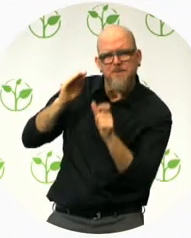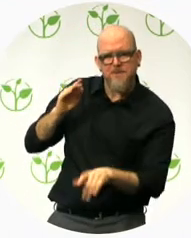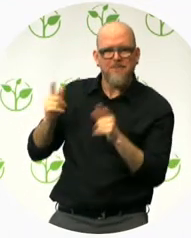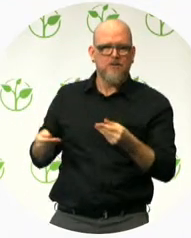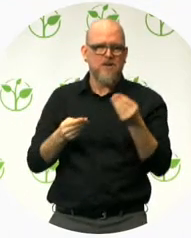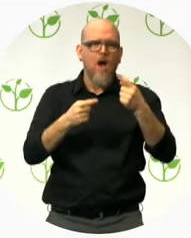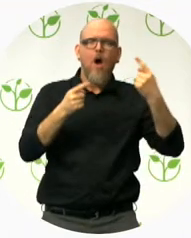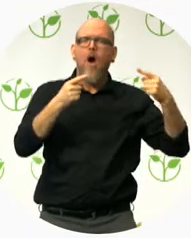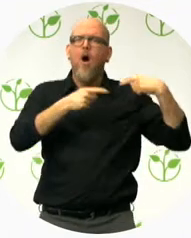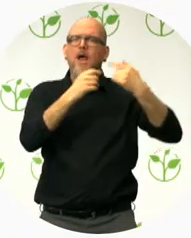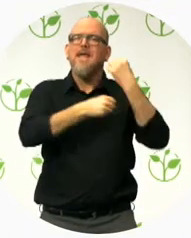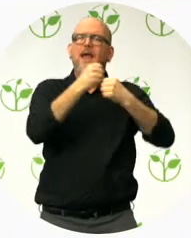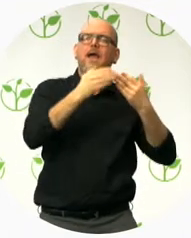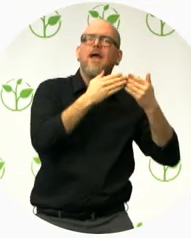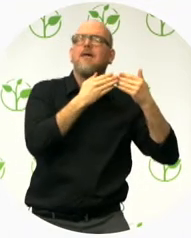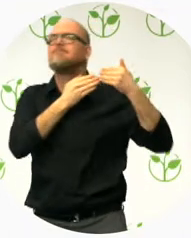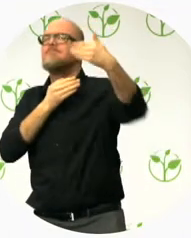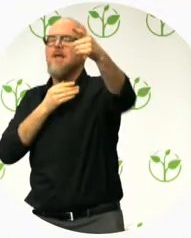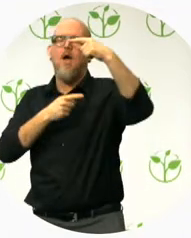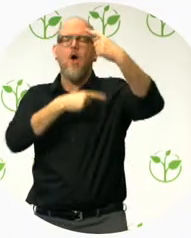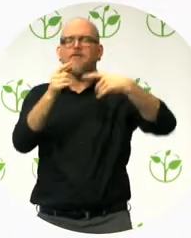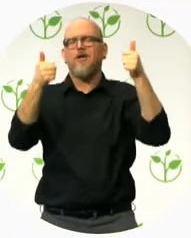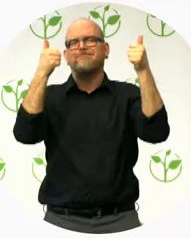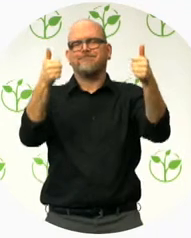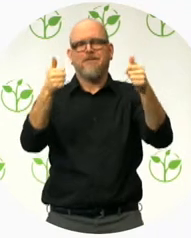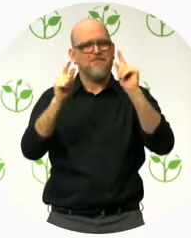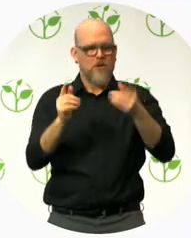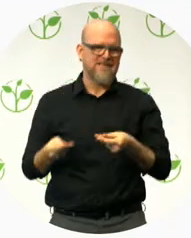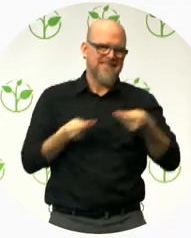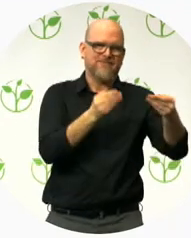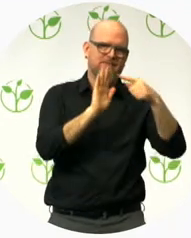And we do know that the Sustainable Development Goals